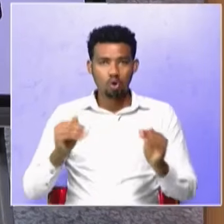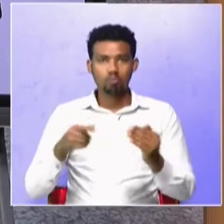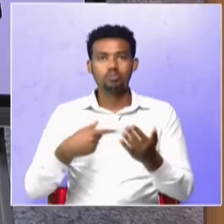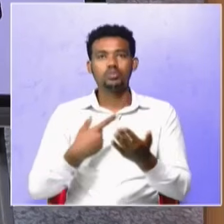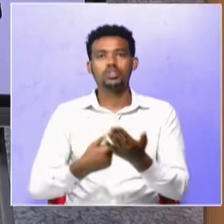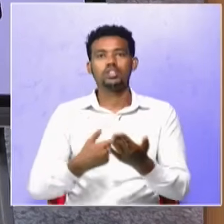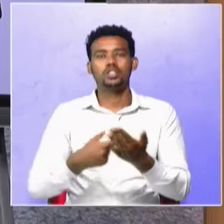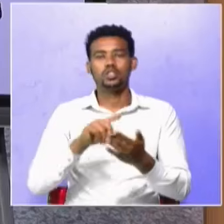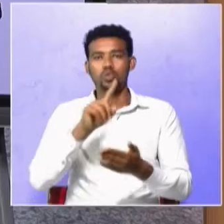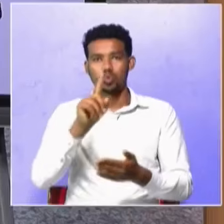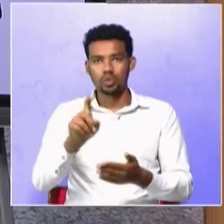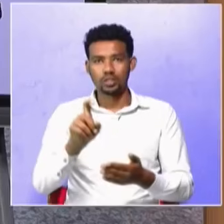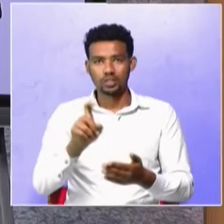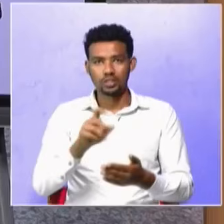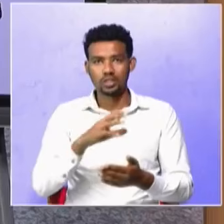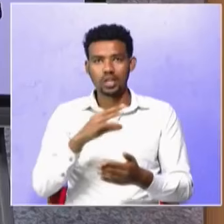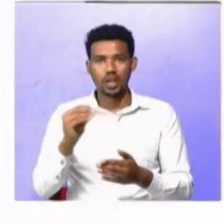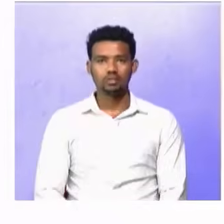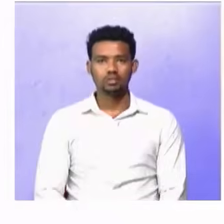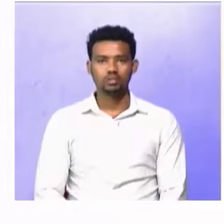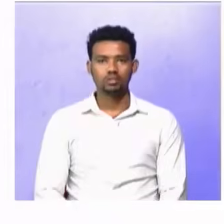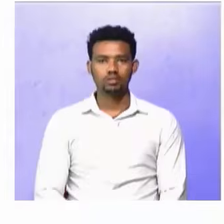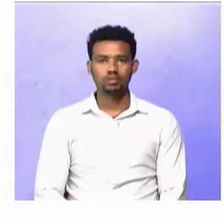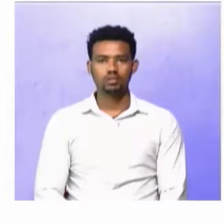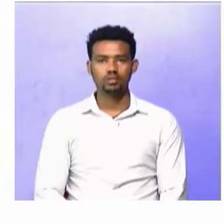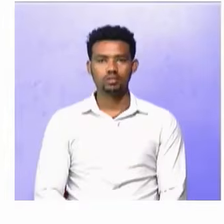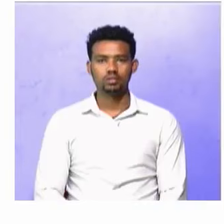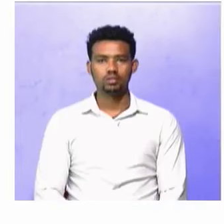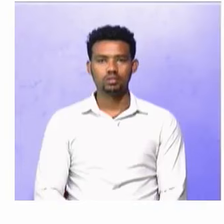these questions and answers.